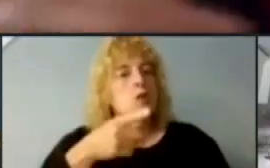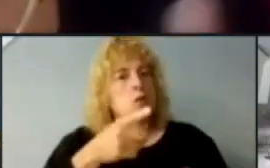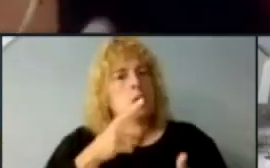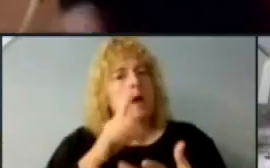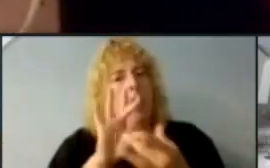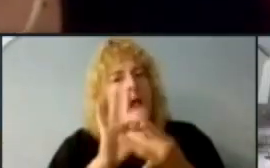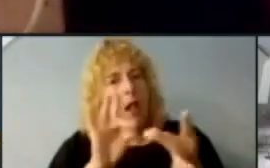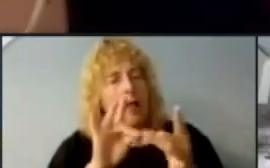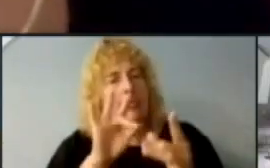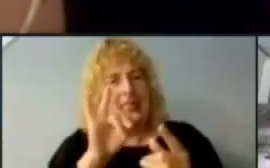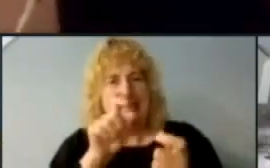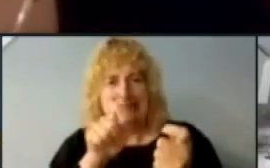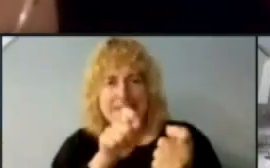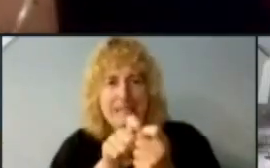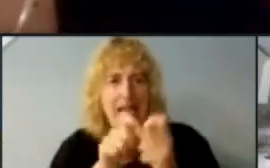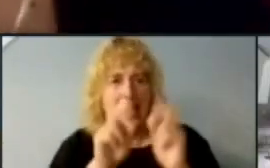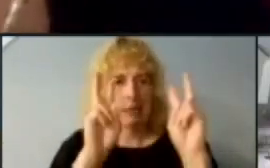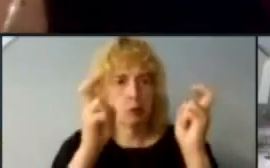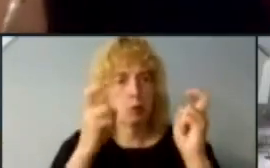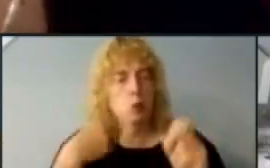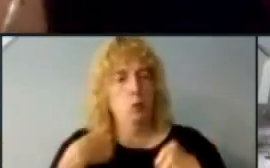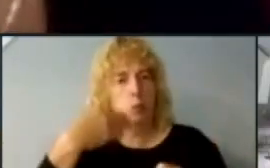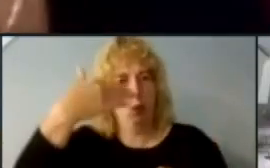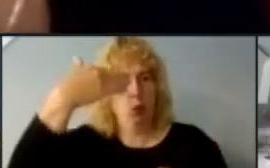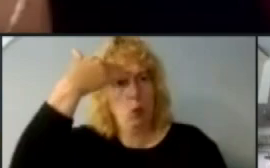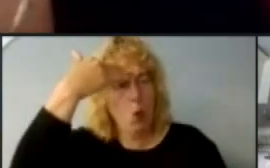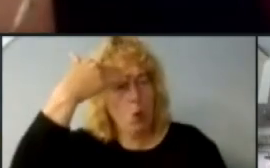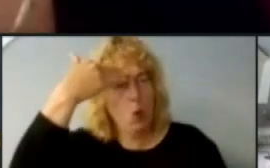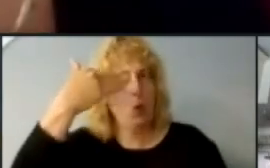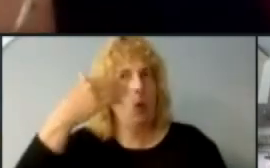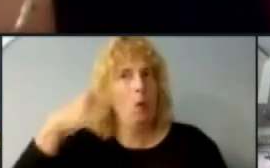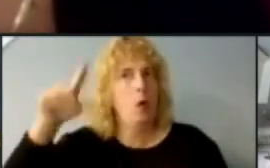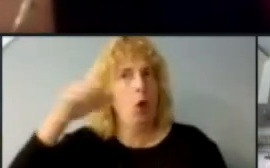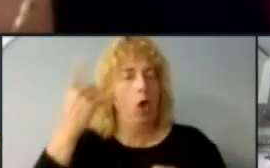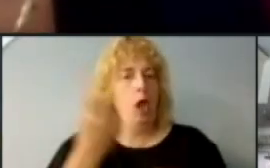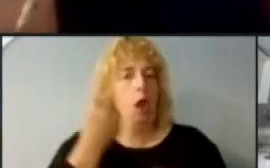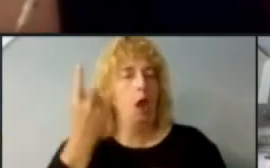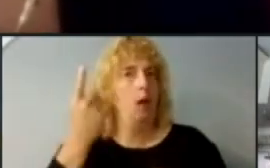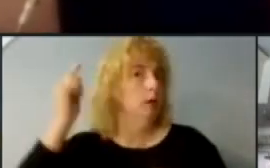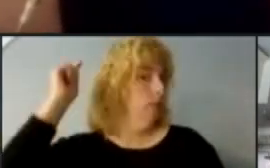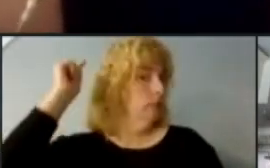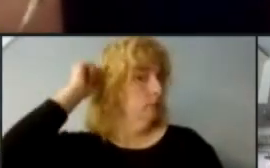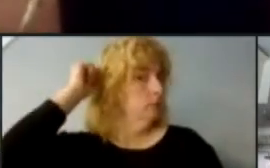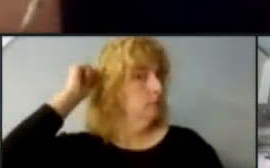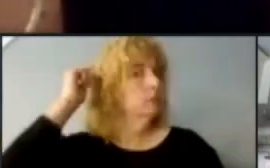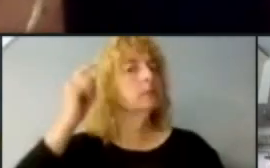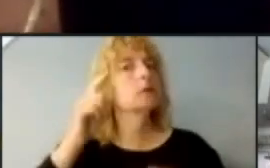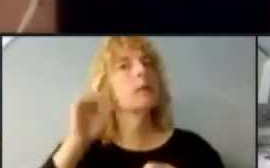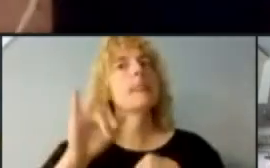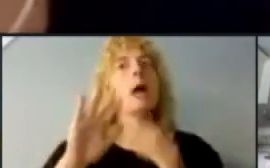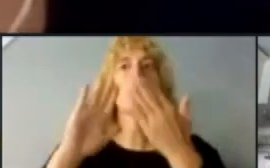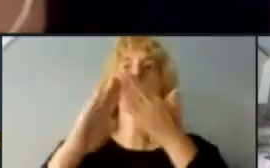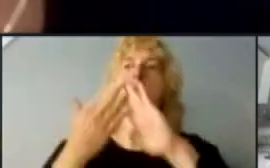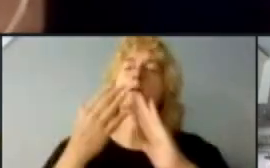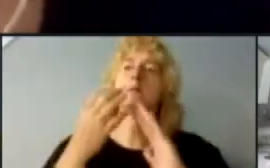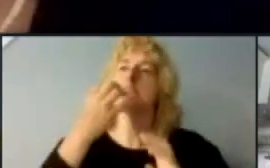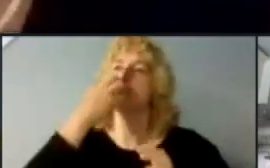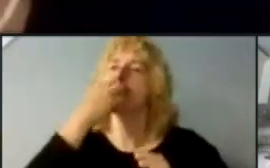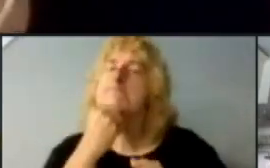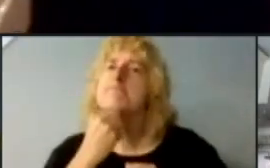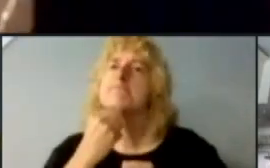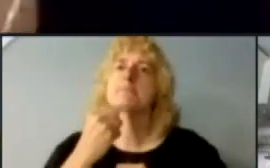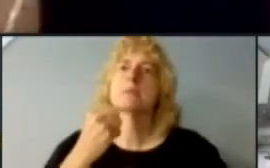is always there, which is to what degree our communities actually valued and empowered and participatory